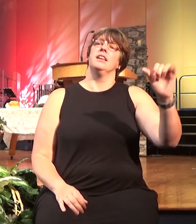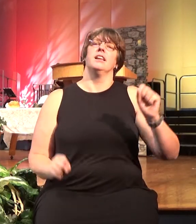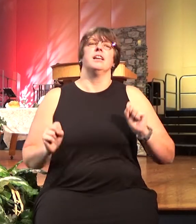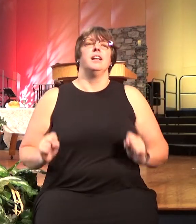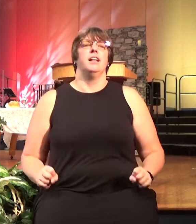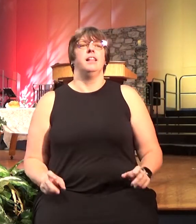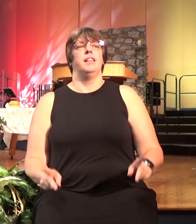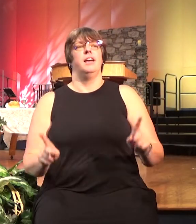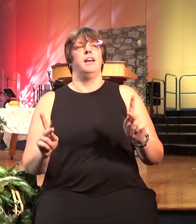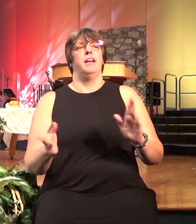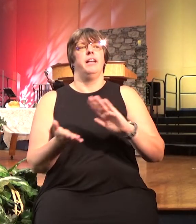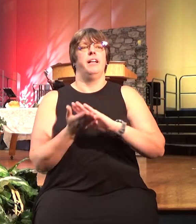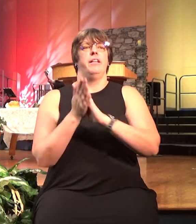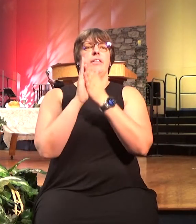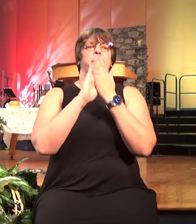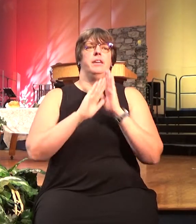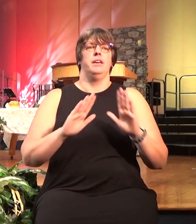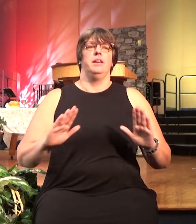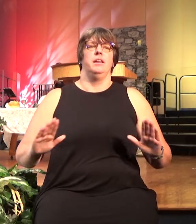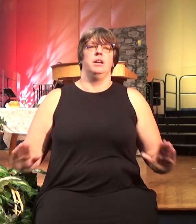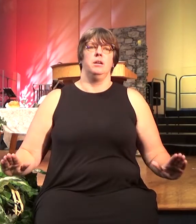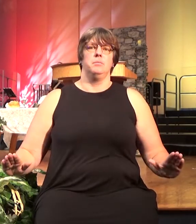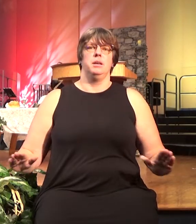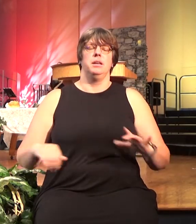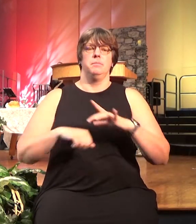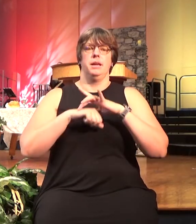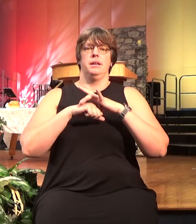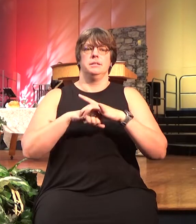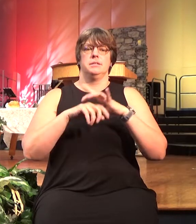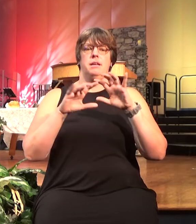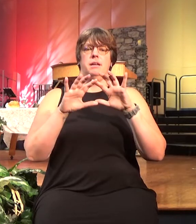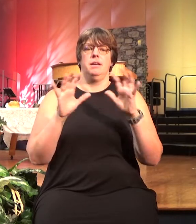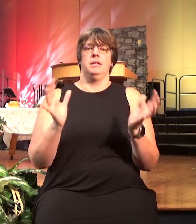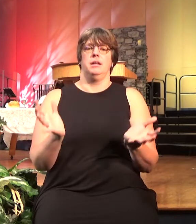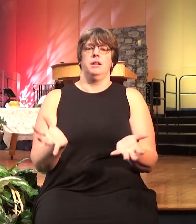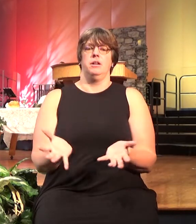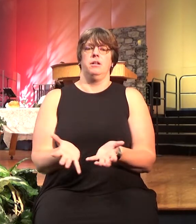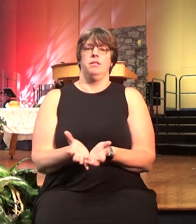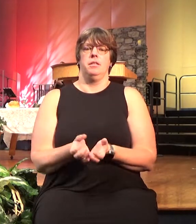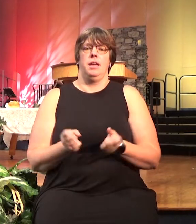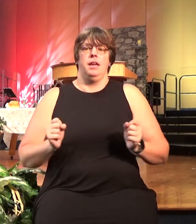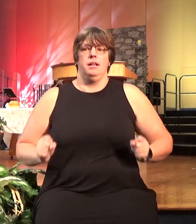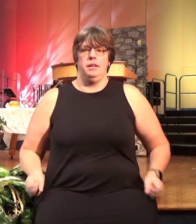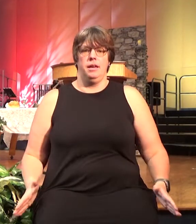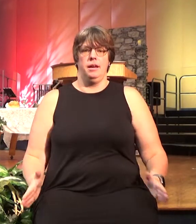peace on earth, and let it begin with me.